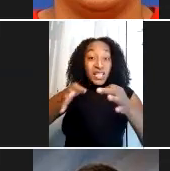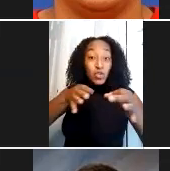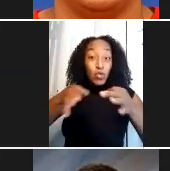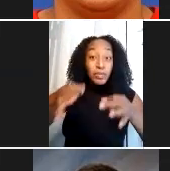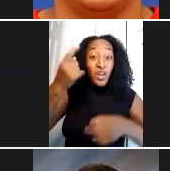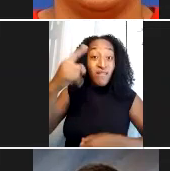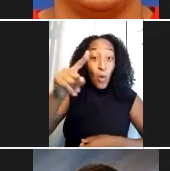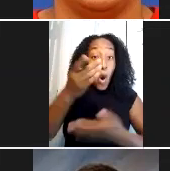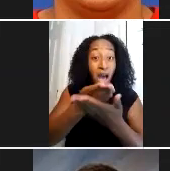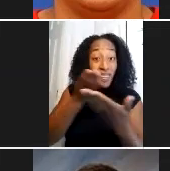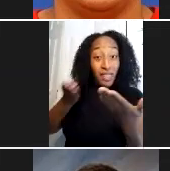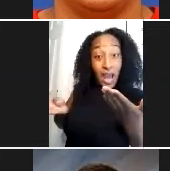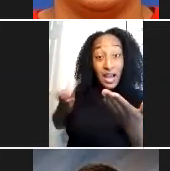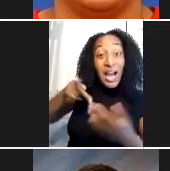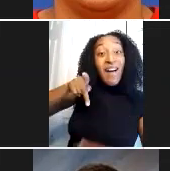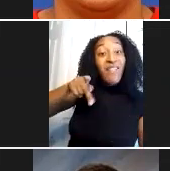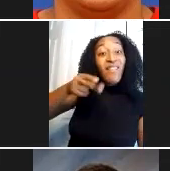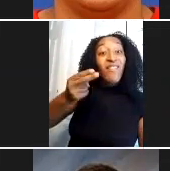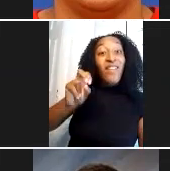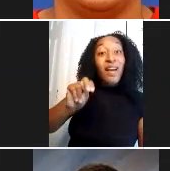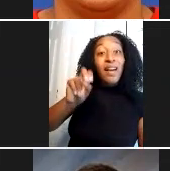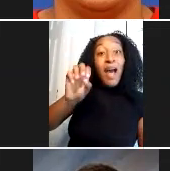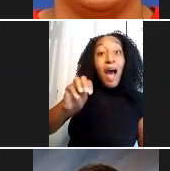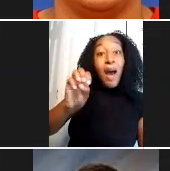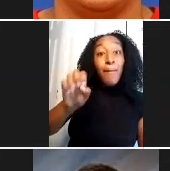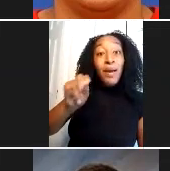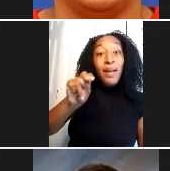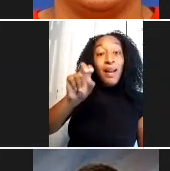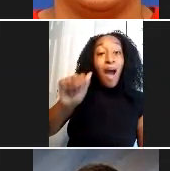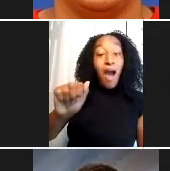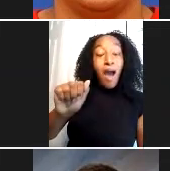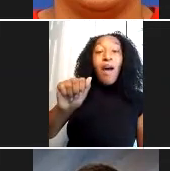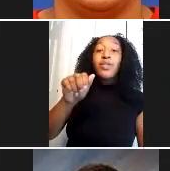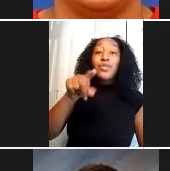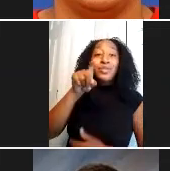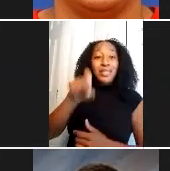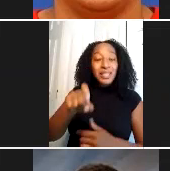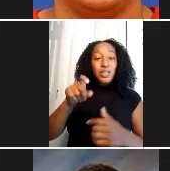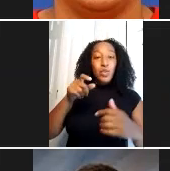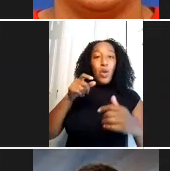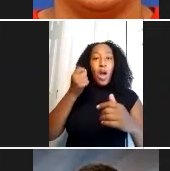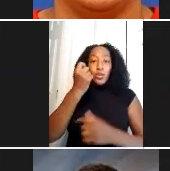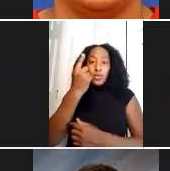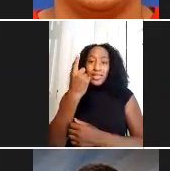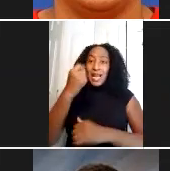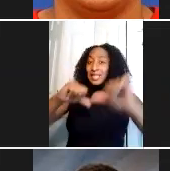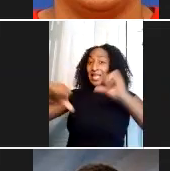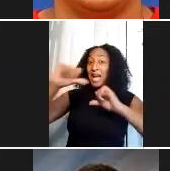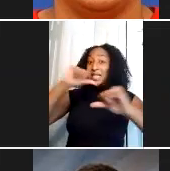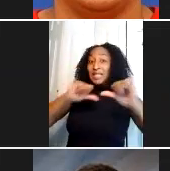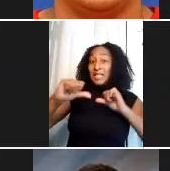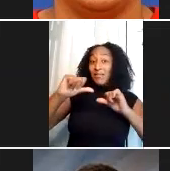orderly process known as the scientific method. I tell students the scientific method is a problem solving